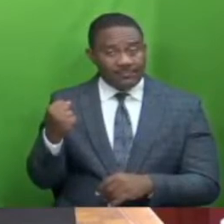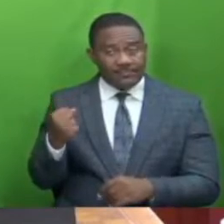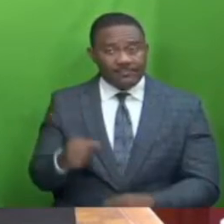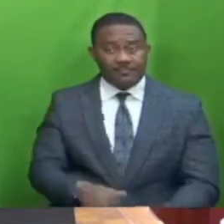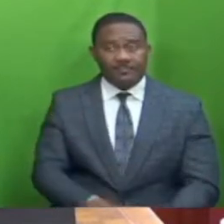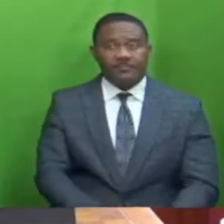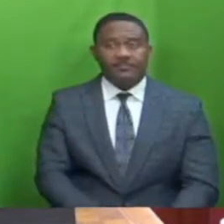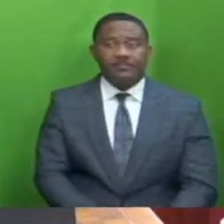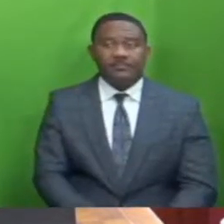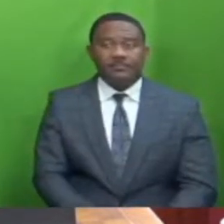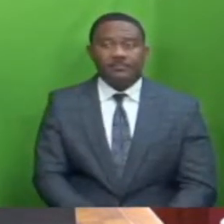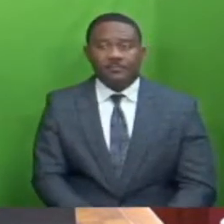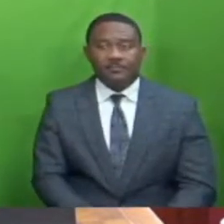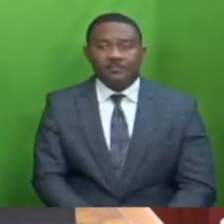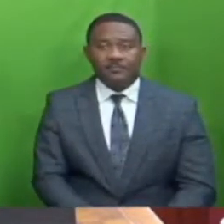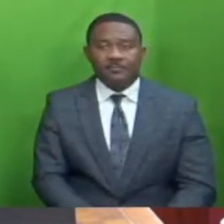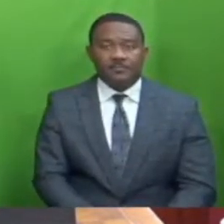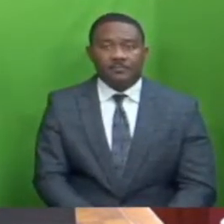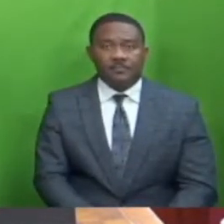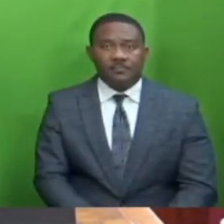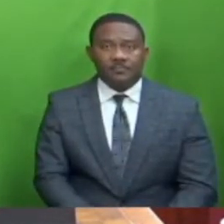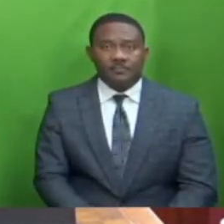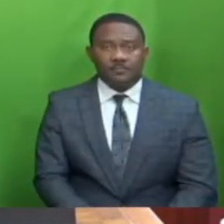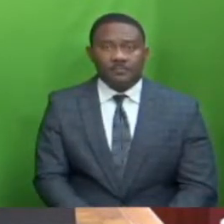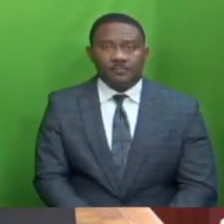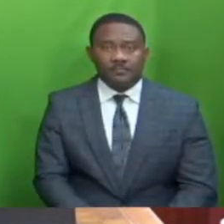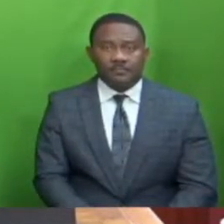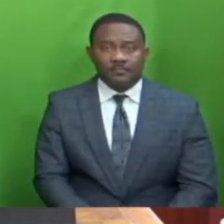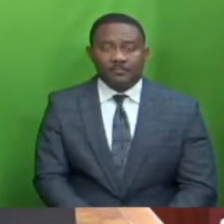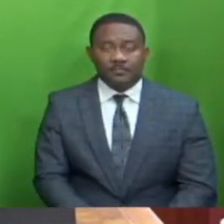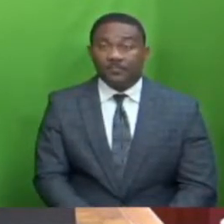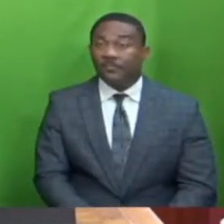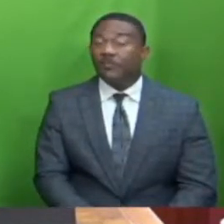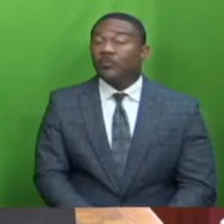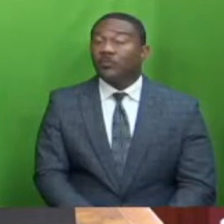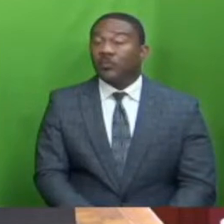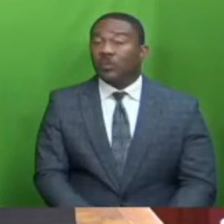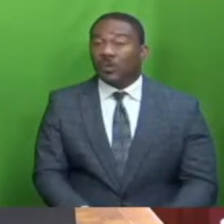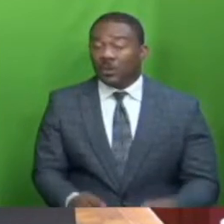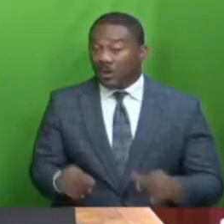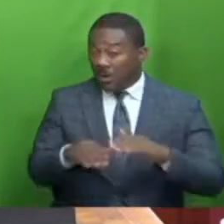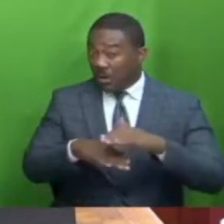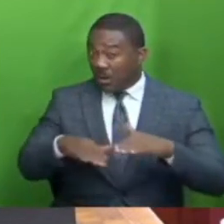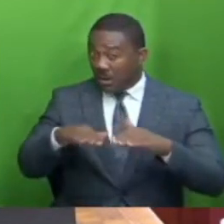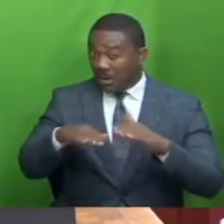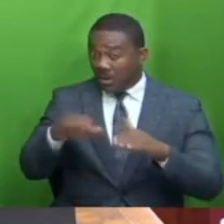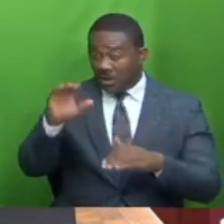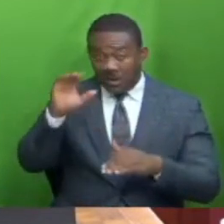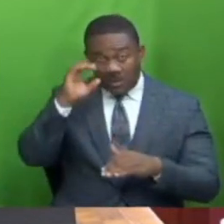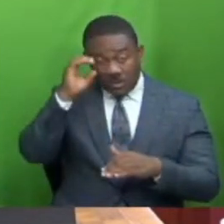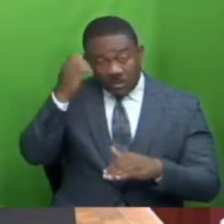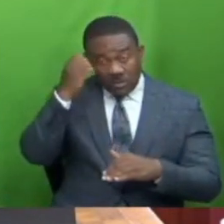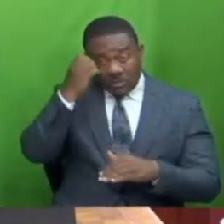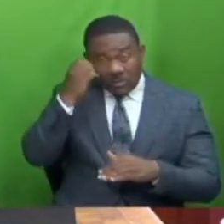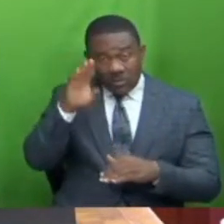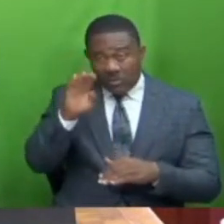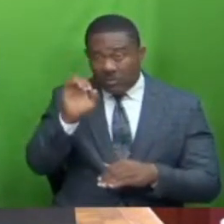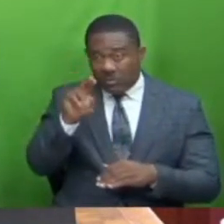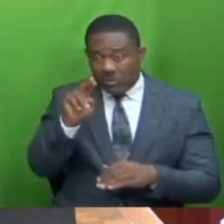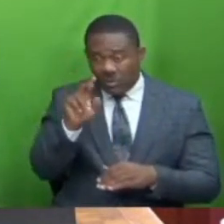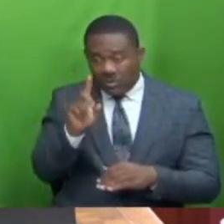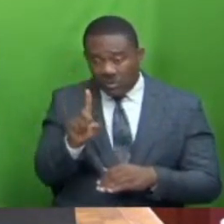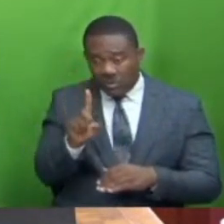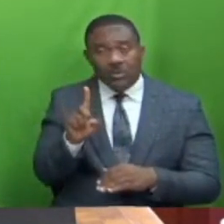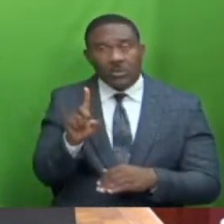commence discussions. On the restructuring of Eurobonds, we expect to receive counter offers from the bondholders in the short